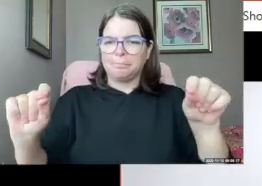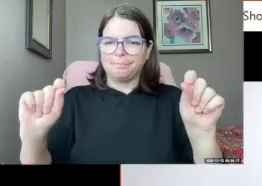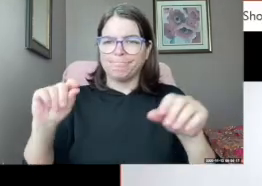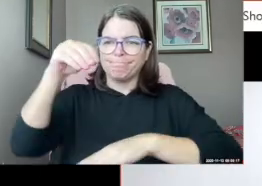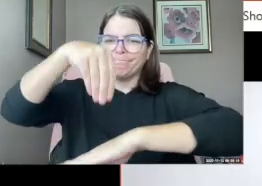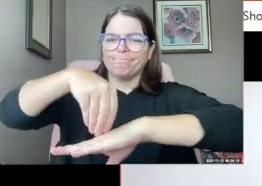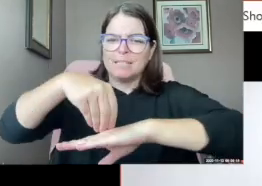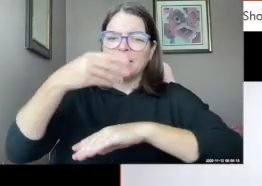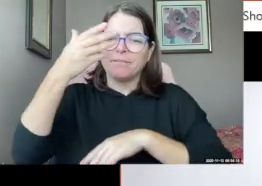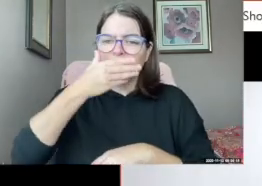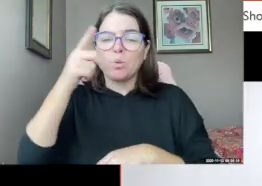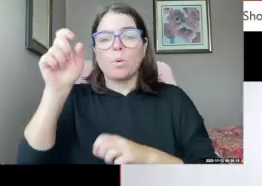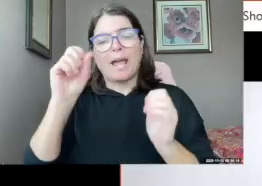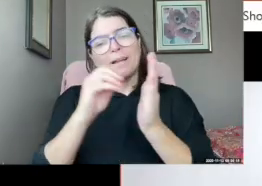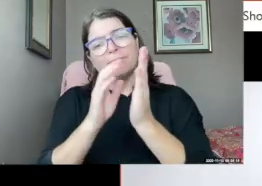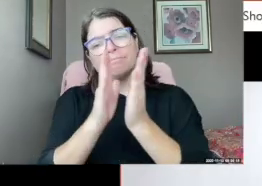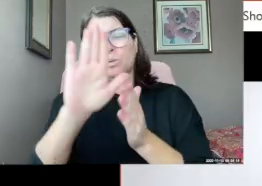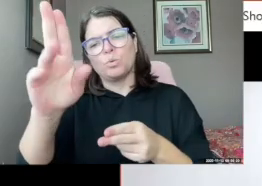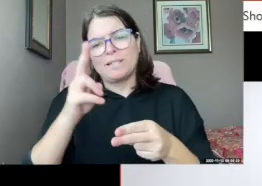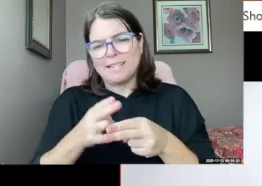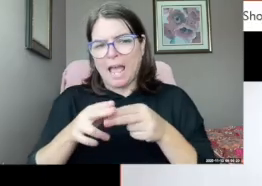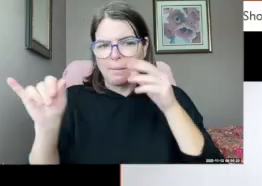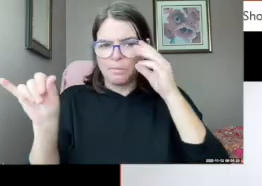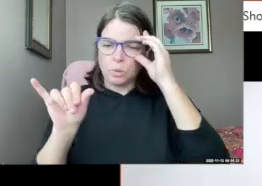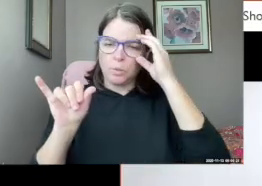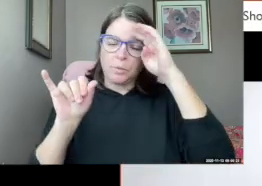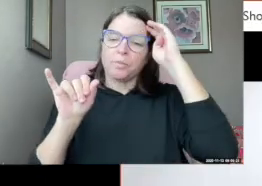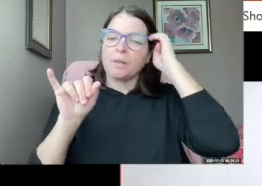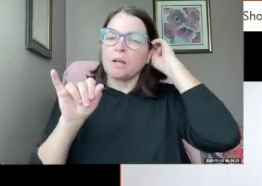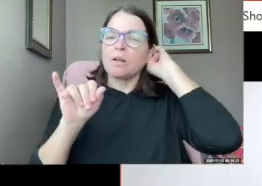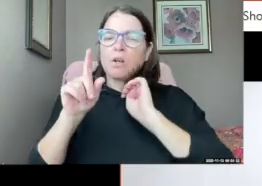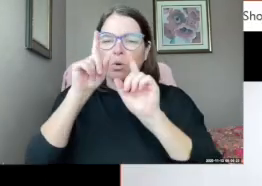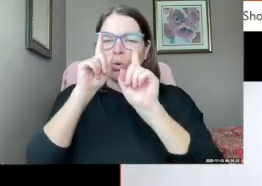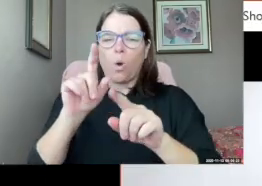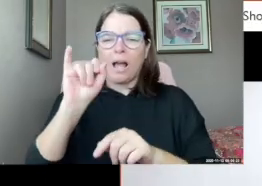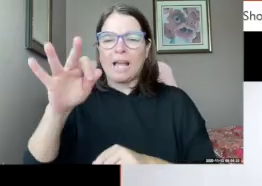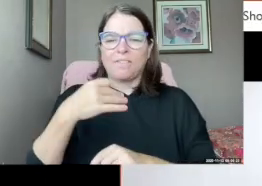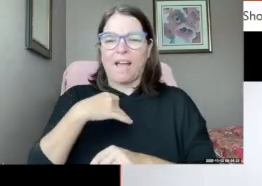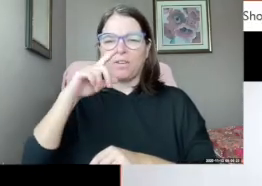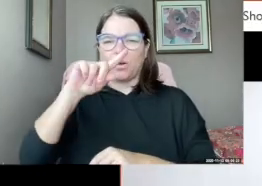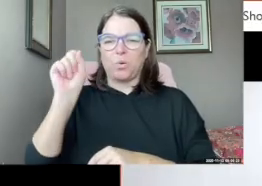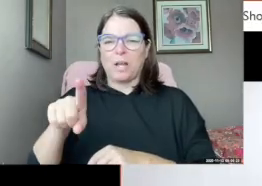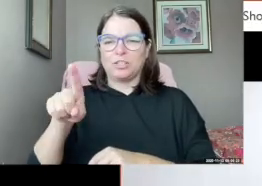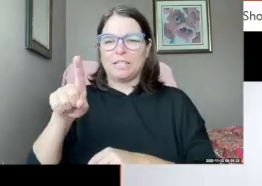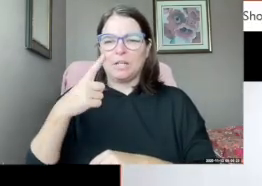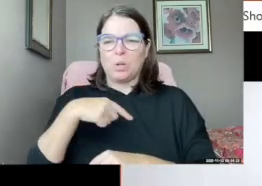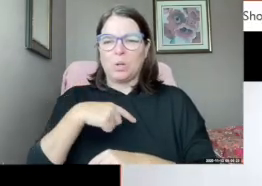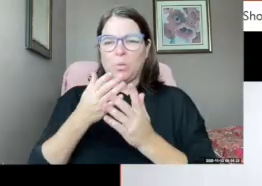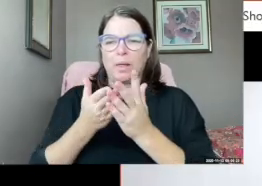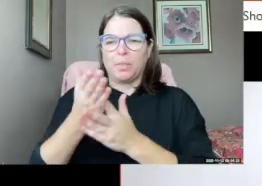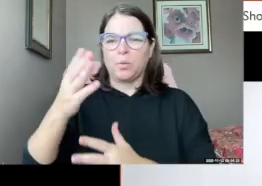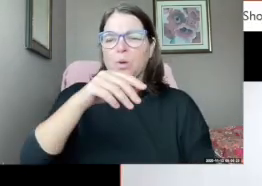tags in front as well for you to add your name to. And to make things easy, when you have a question as we're going through